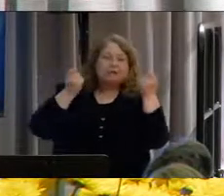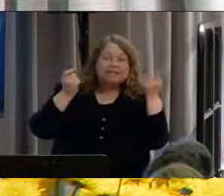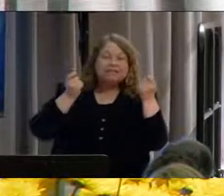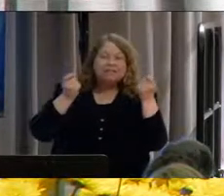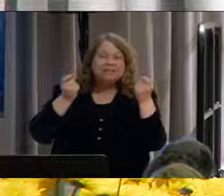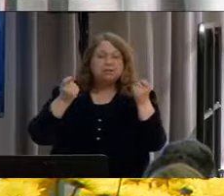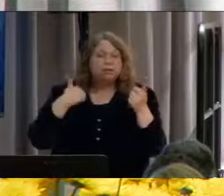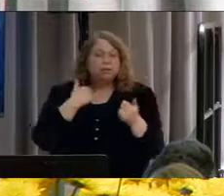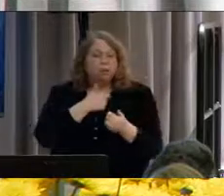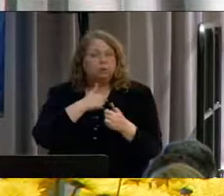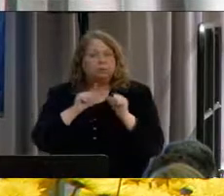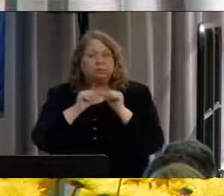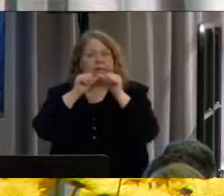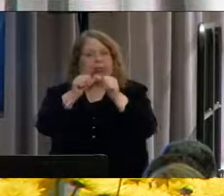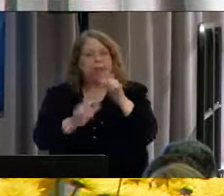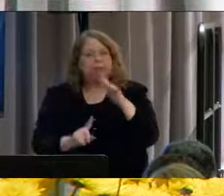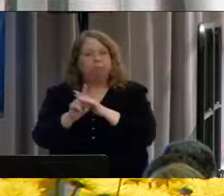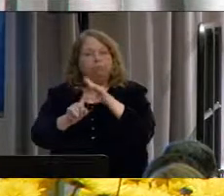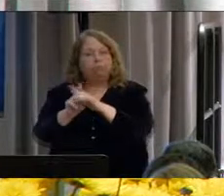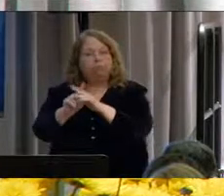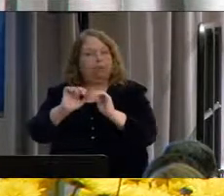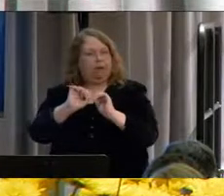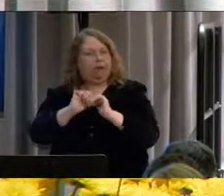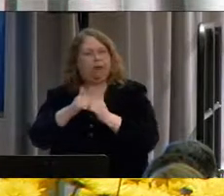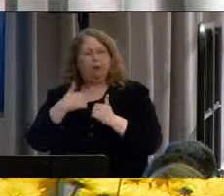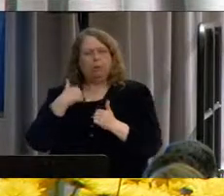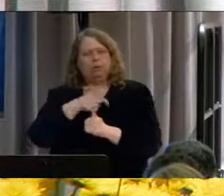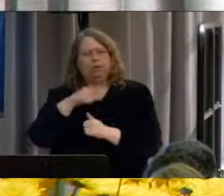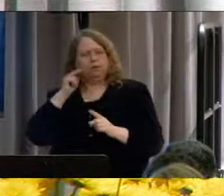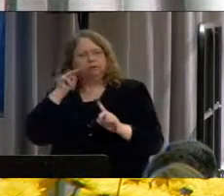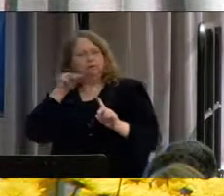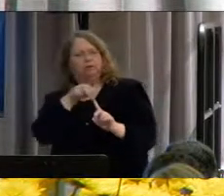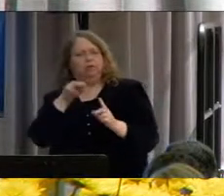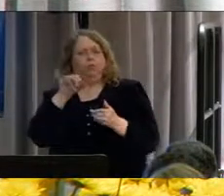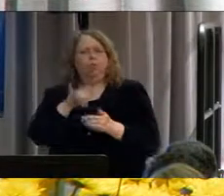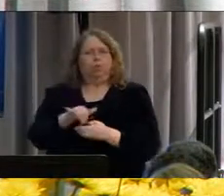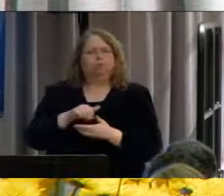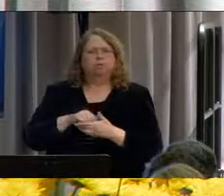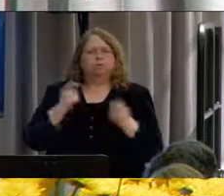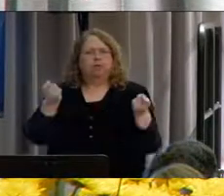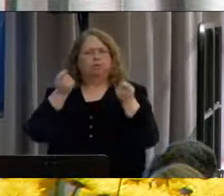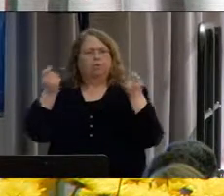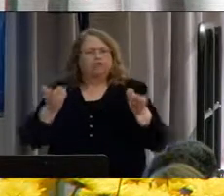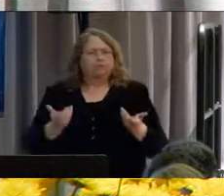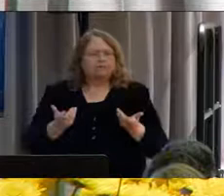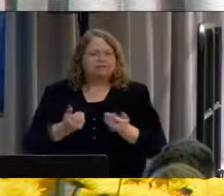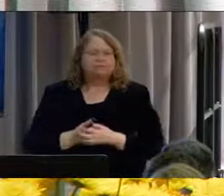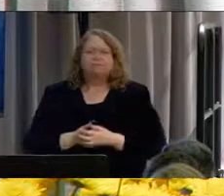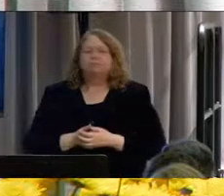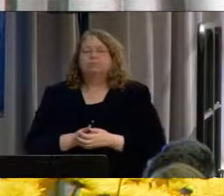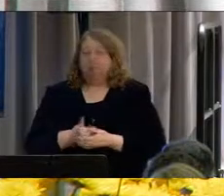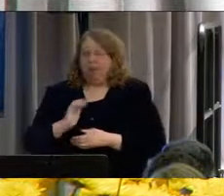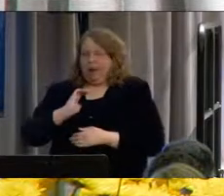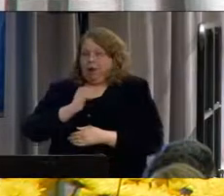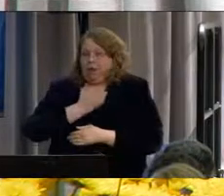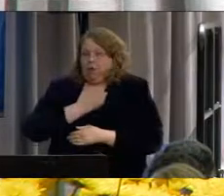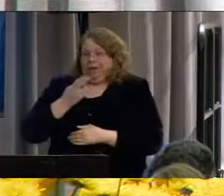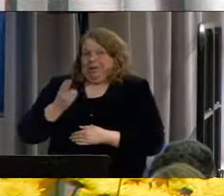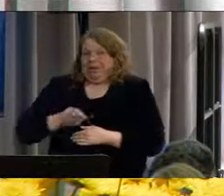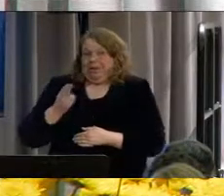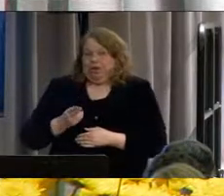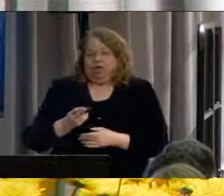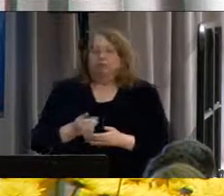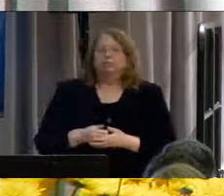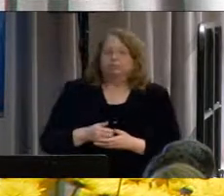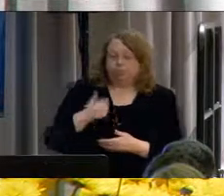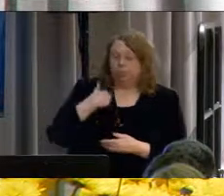we view them going forward is a really critical part of this conversation. On our history that we choose